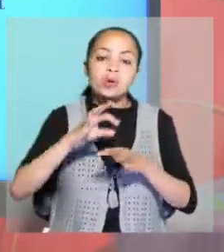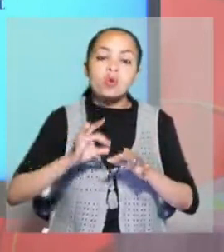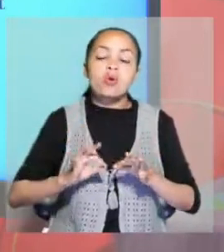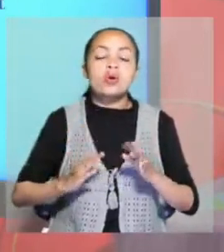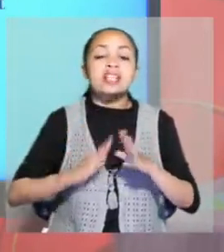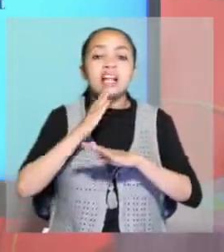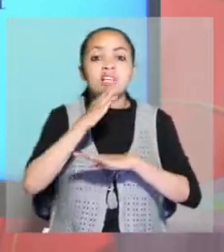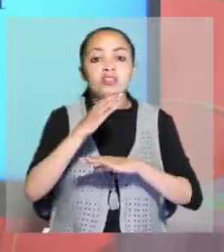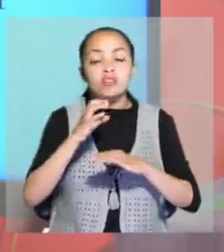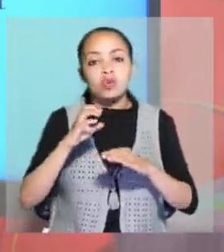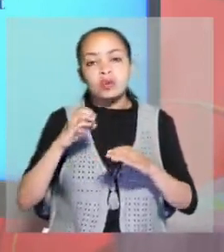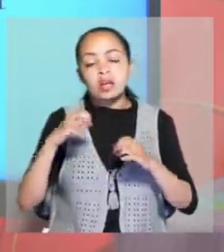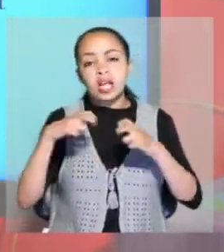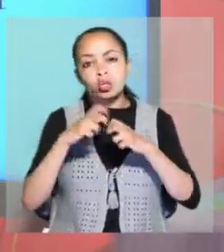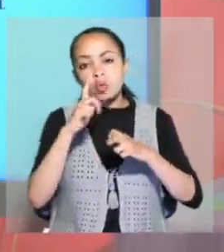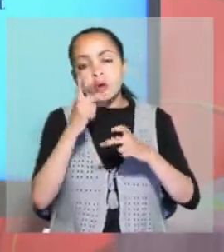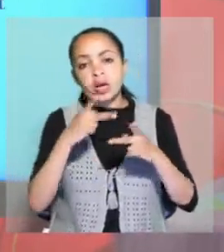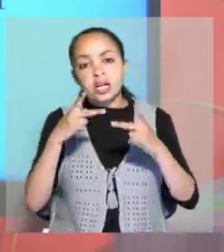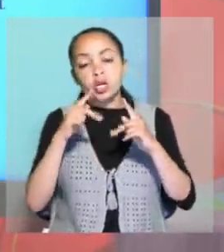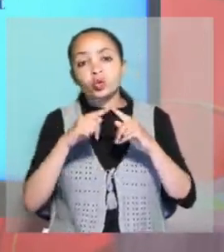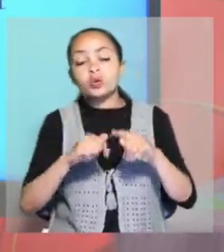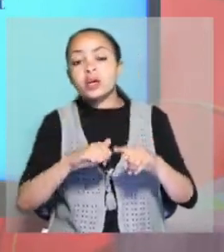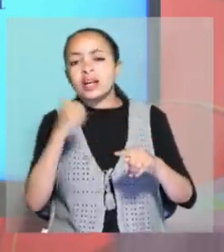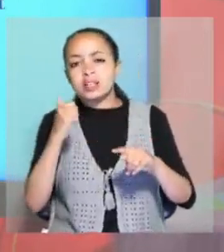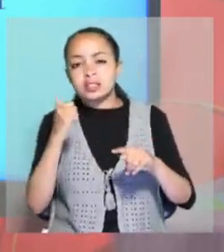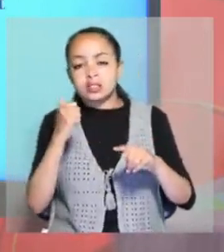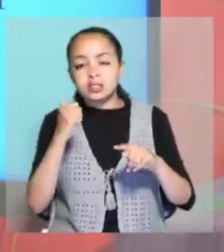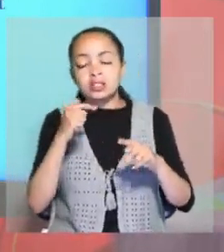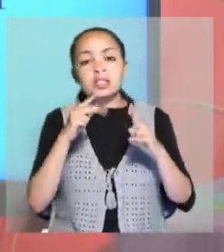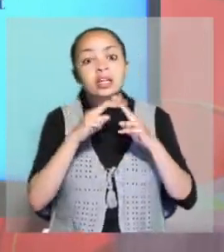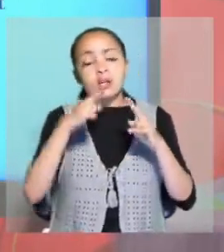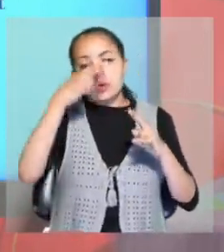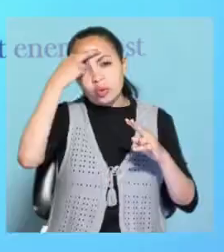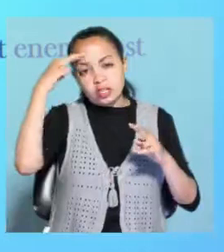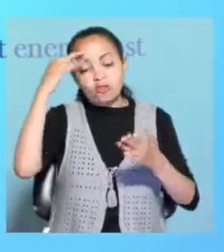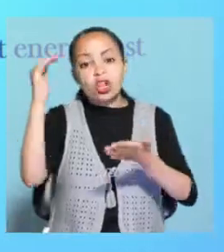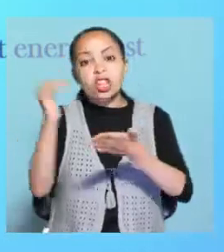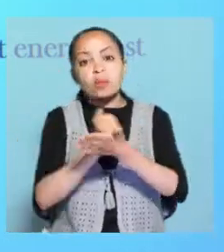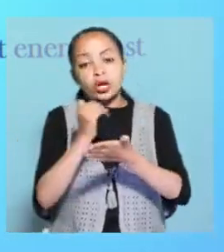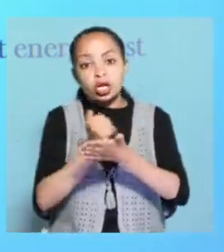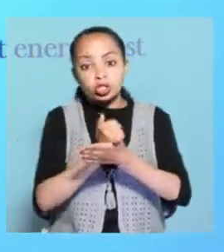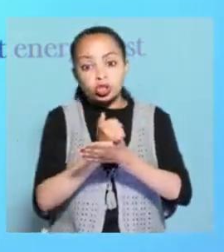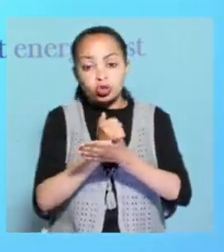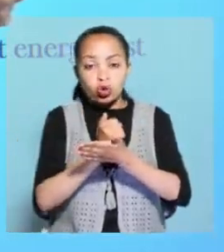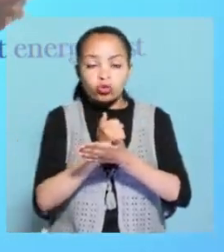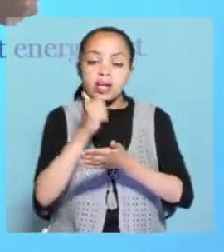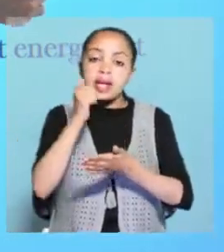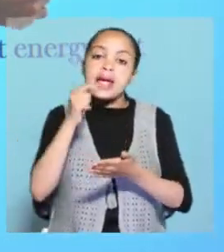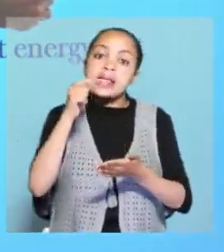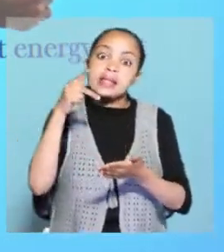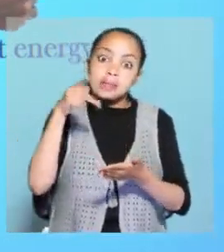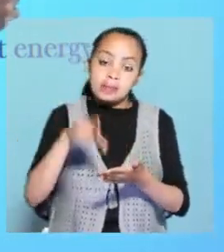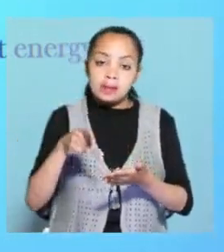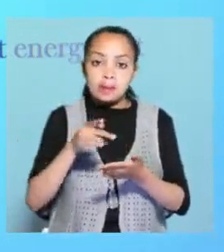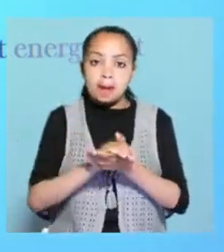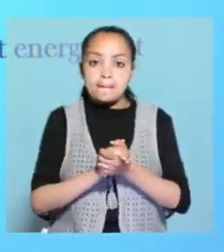of electron from one carrier to another, which is a great reason for production of enormous ATP,